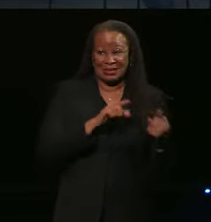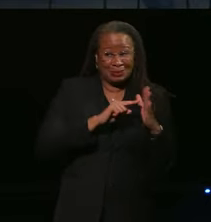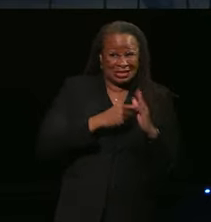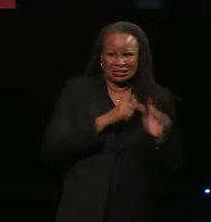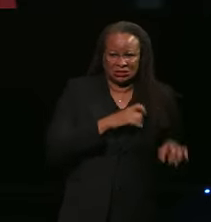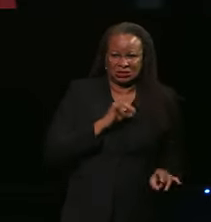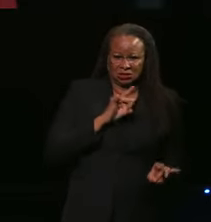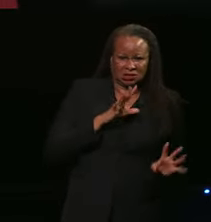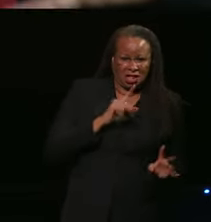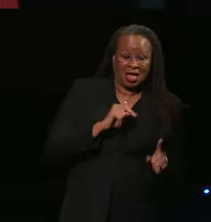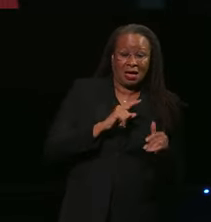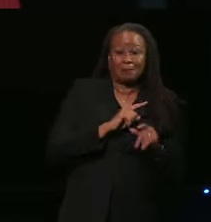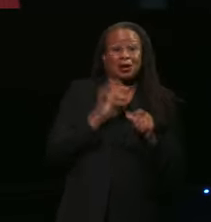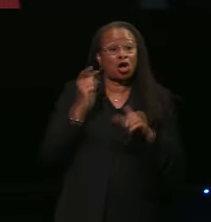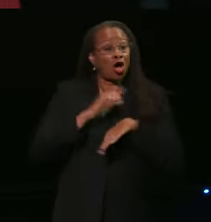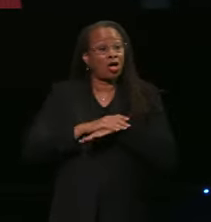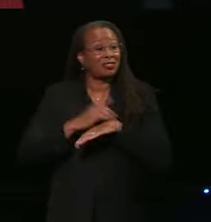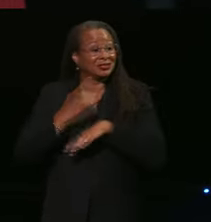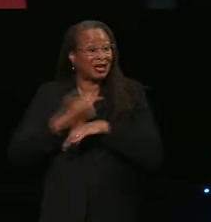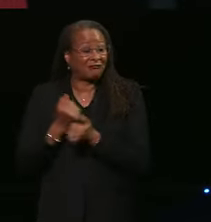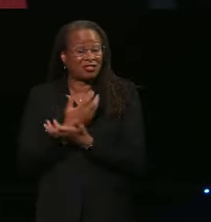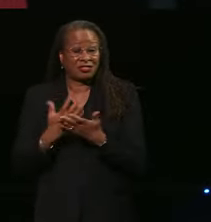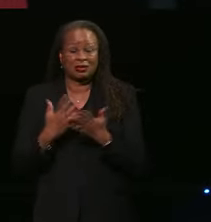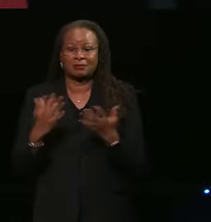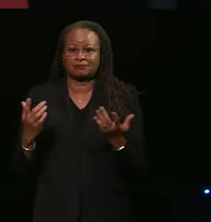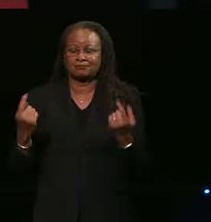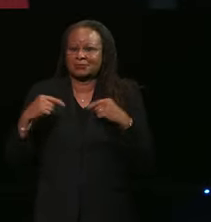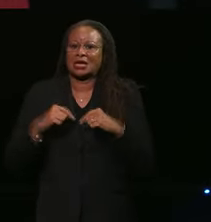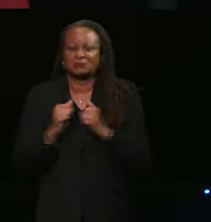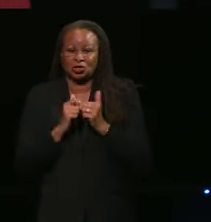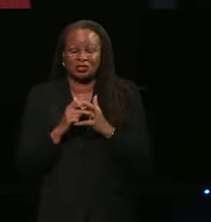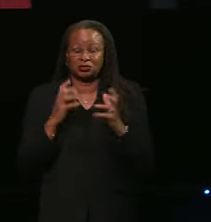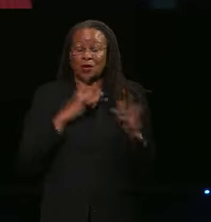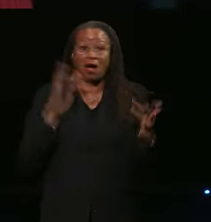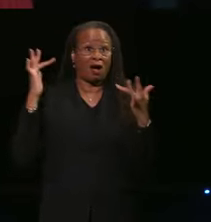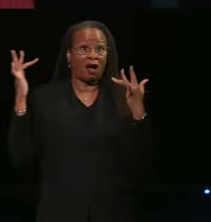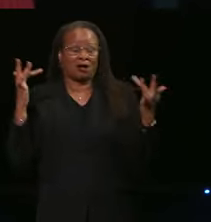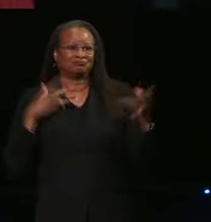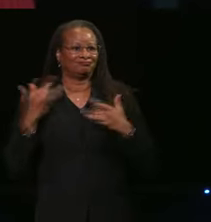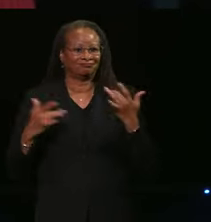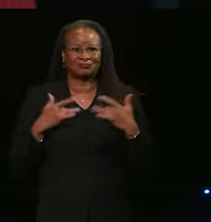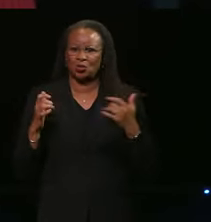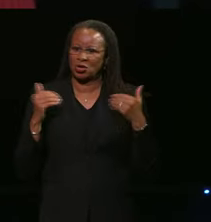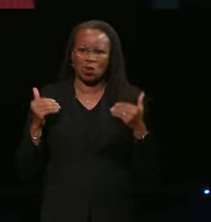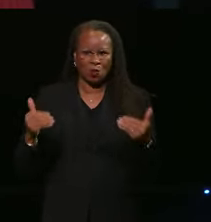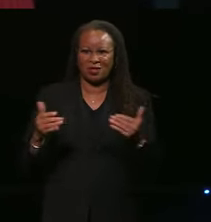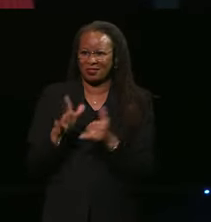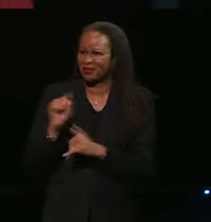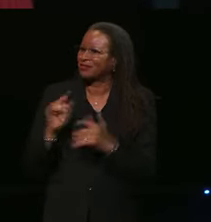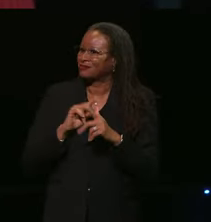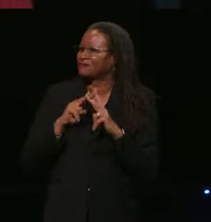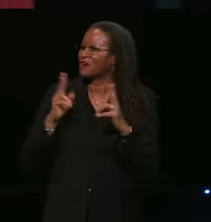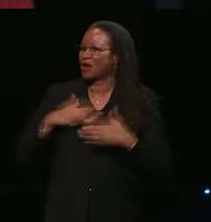beginning. But on the day that everything came together, she was just over the moon. And we had to go with it then. I mean, we're really happy.